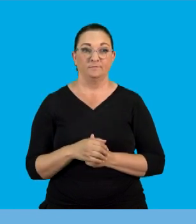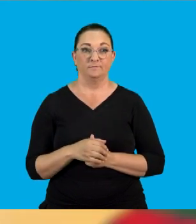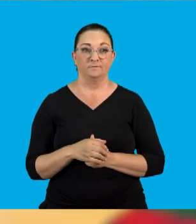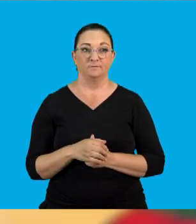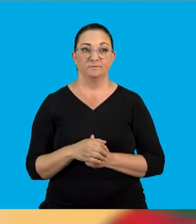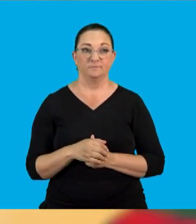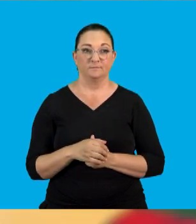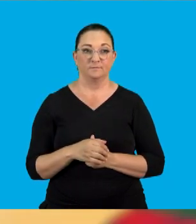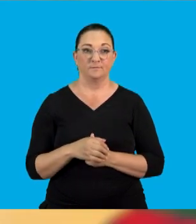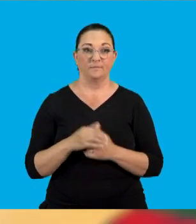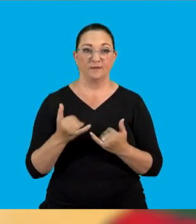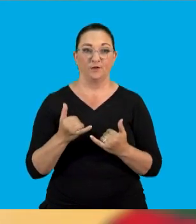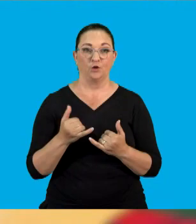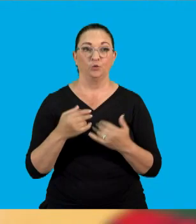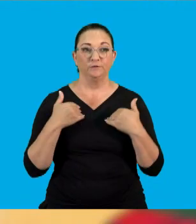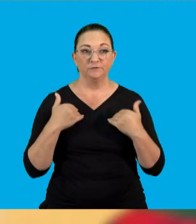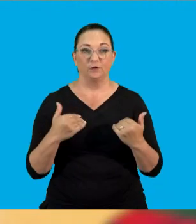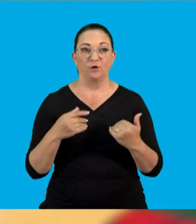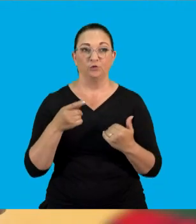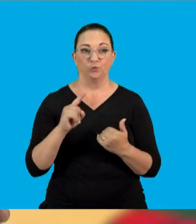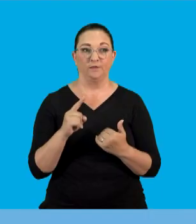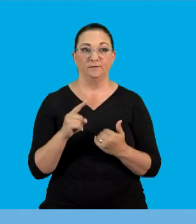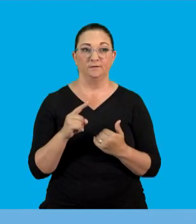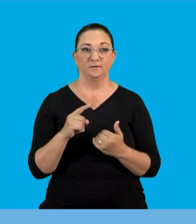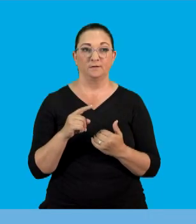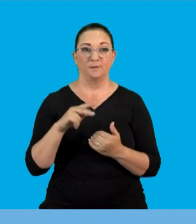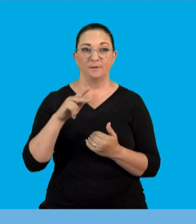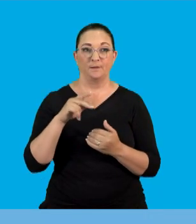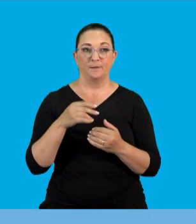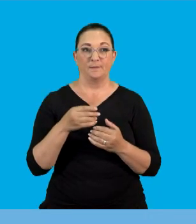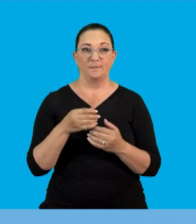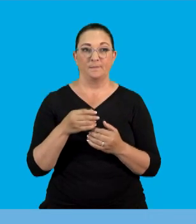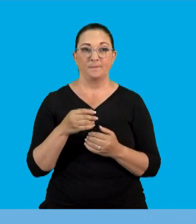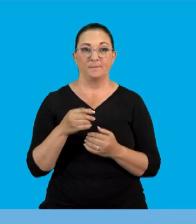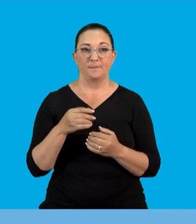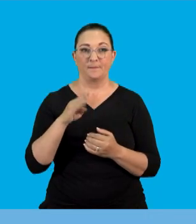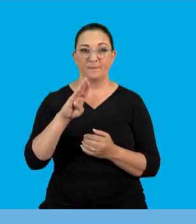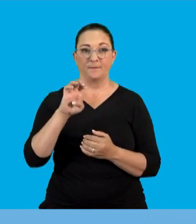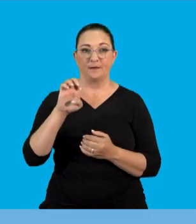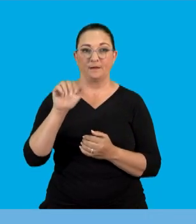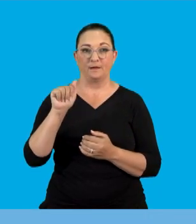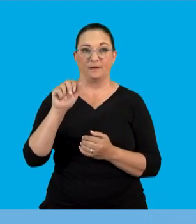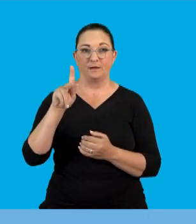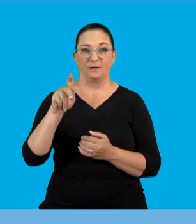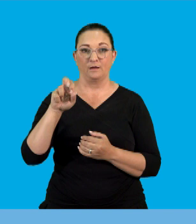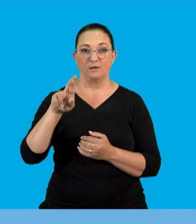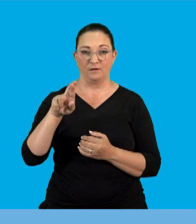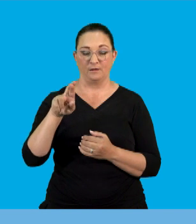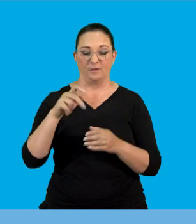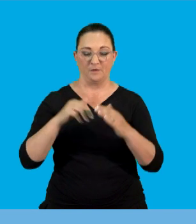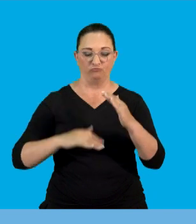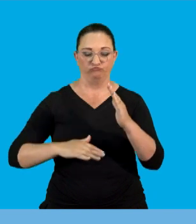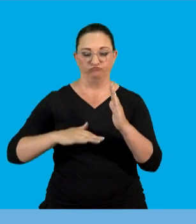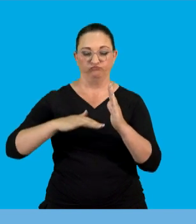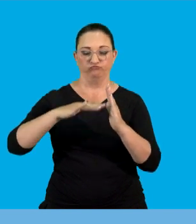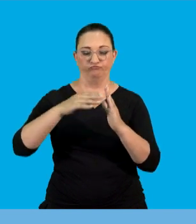so we need to put in our thinking caps and try to answer this question. So the question says, imagine we start a beaker of a clean distilled